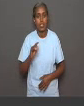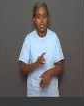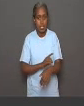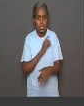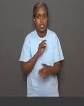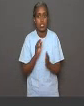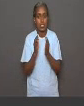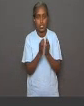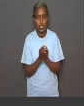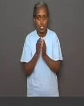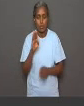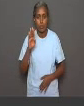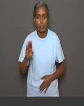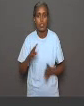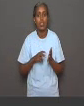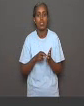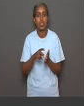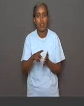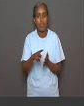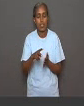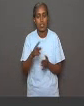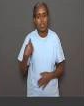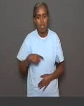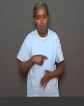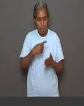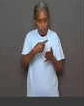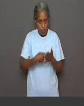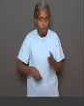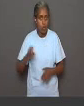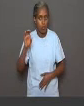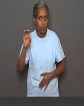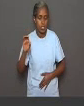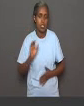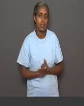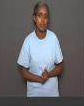distance ship B has traveled is our value of C.